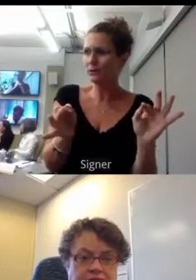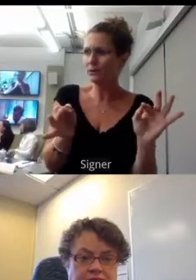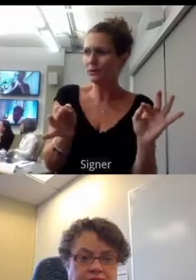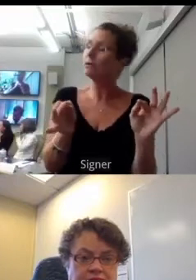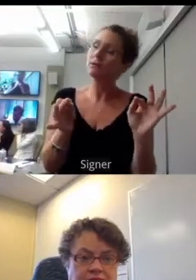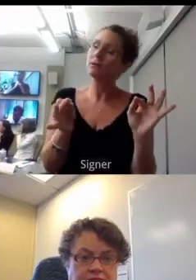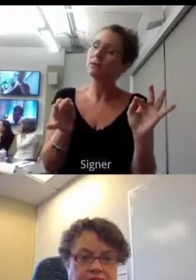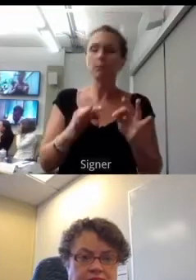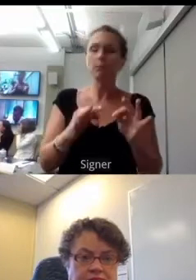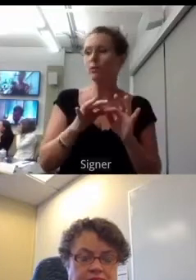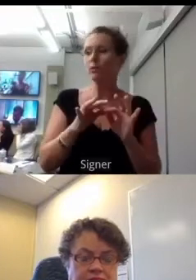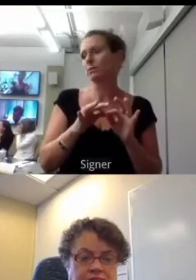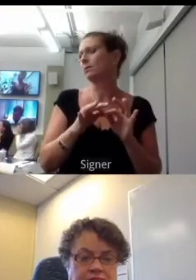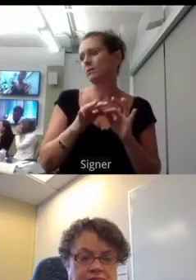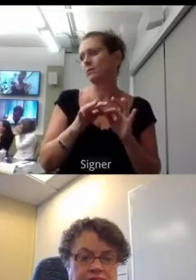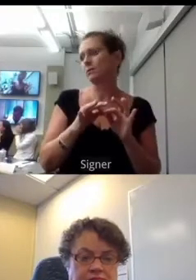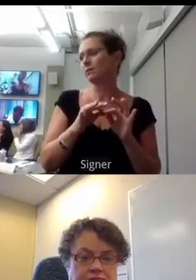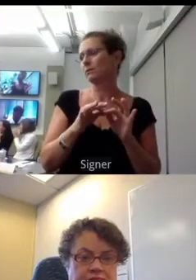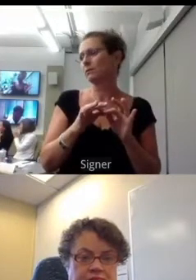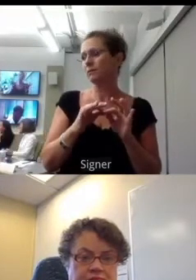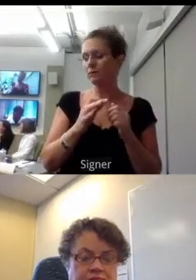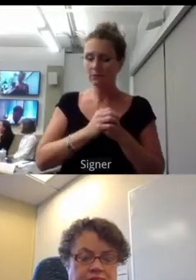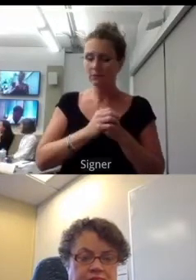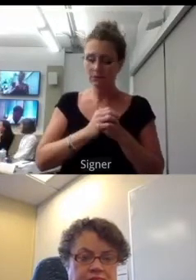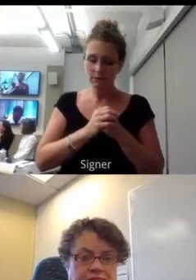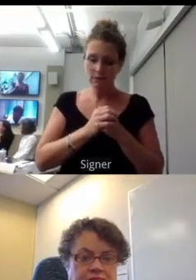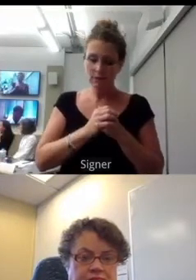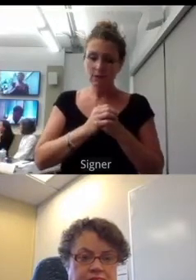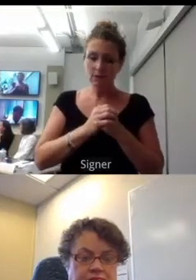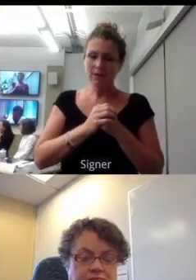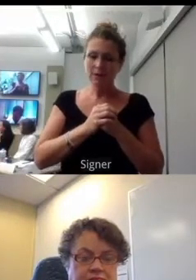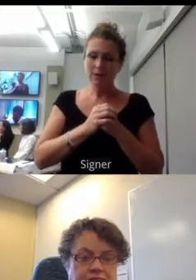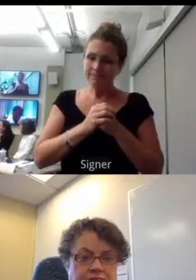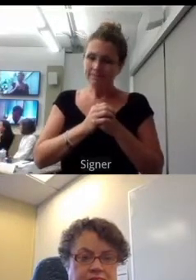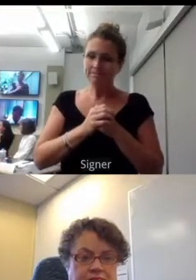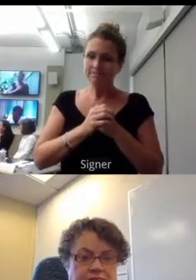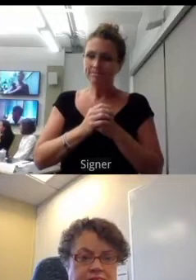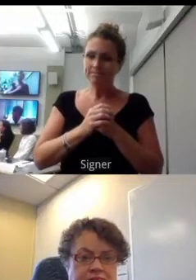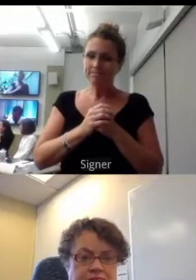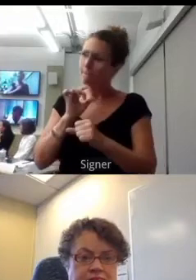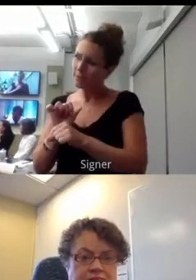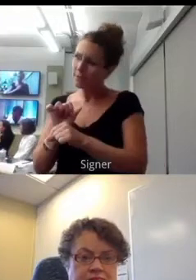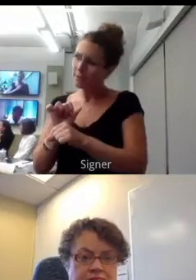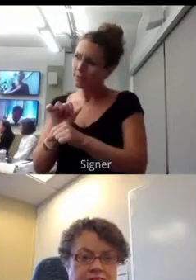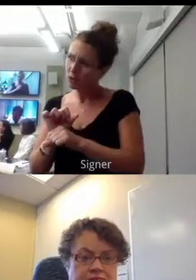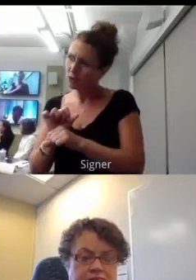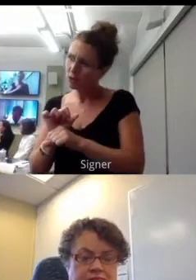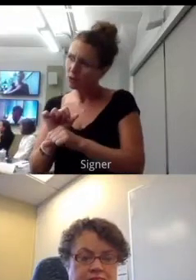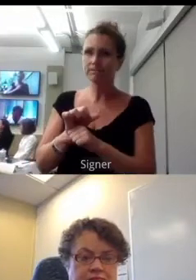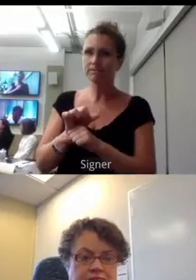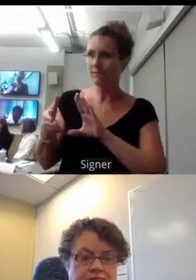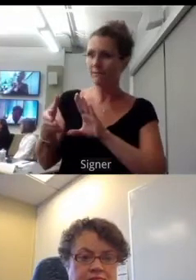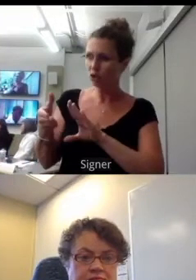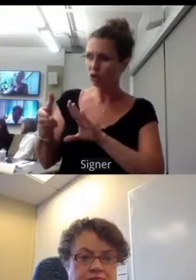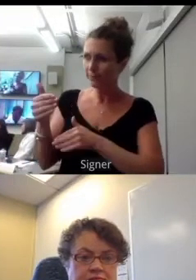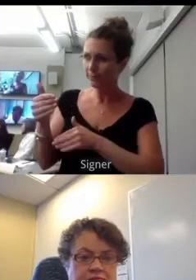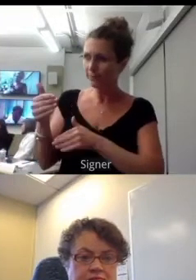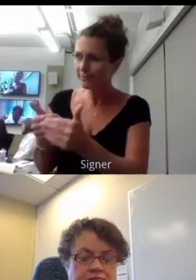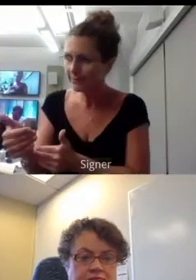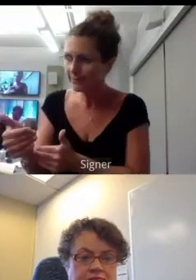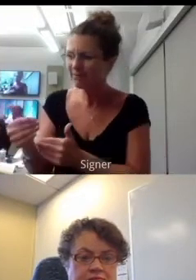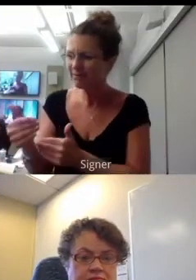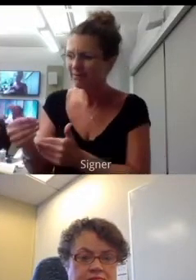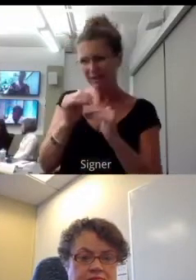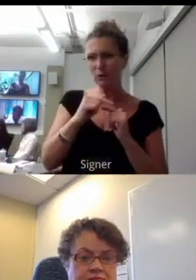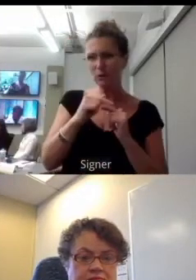area. But kind of practically and functionally, there are some limits to that model. And we've looked at all of the, we have a lot of them in Canada,